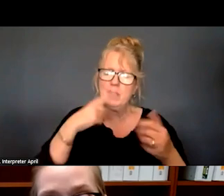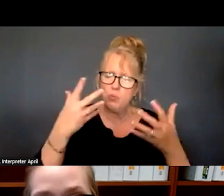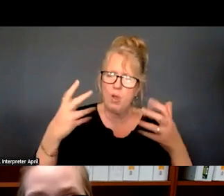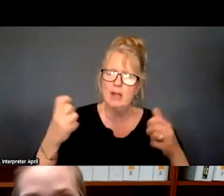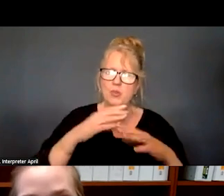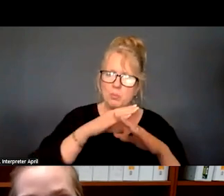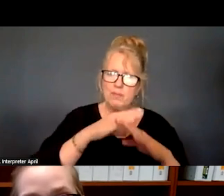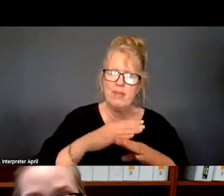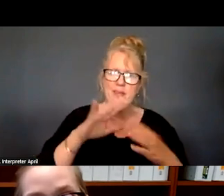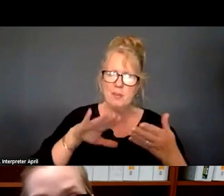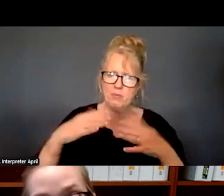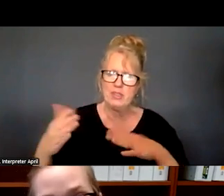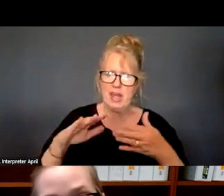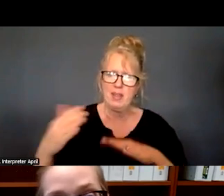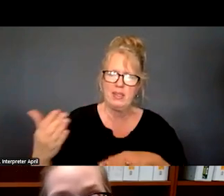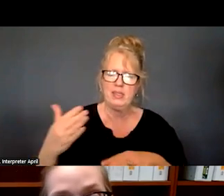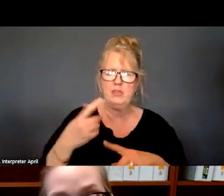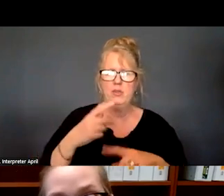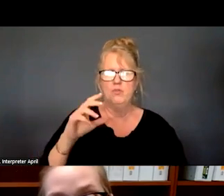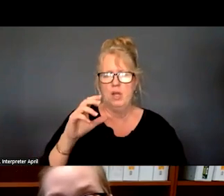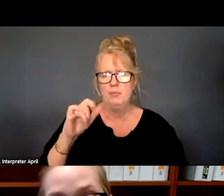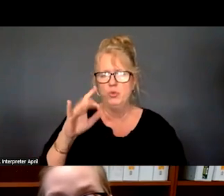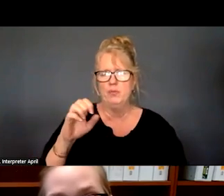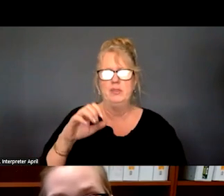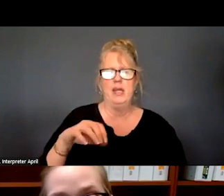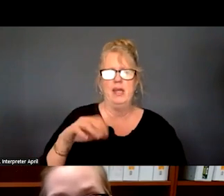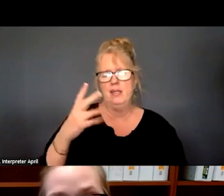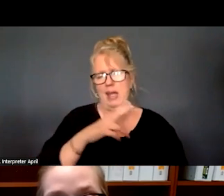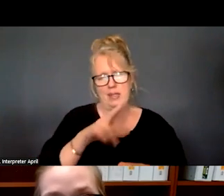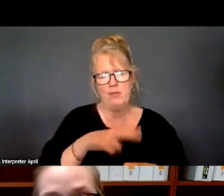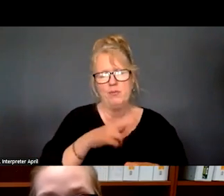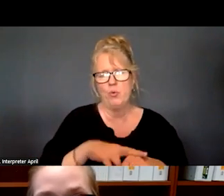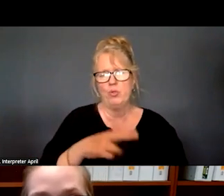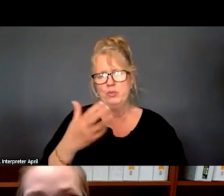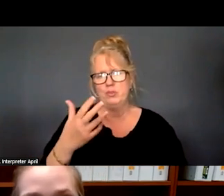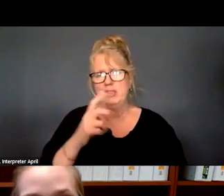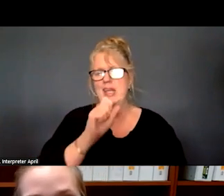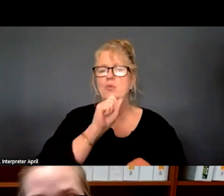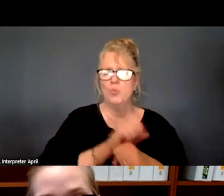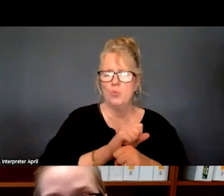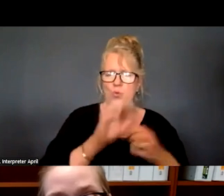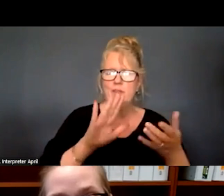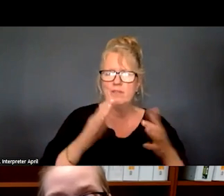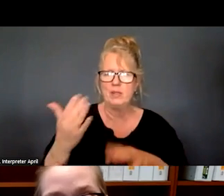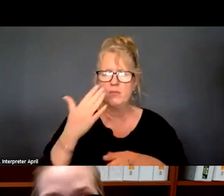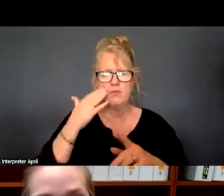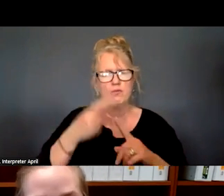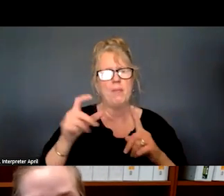and fatalities that result from suicide, overdoses, and of course, at work fatalities due to other causes.